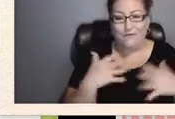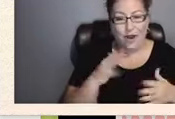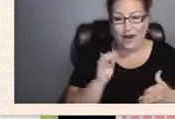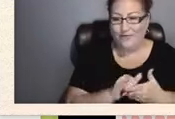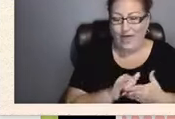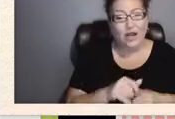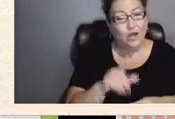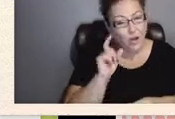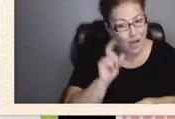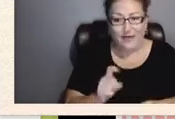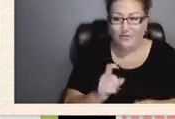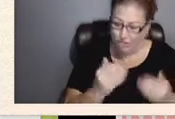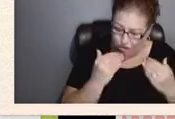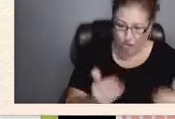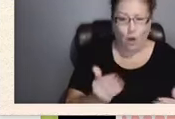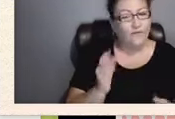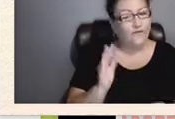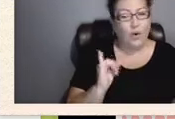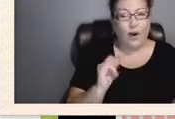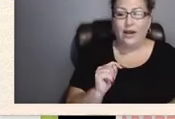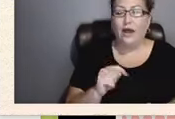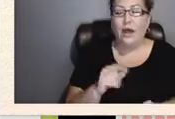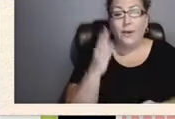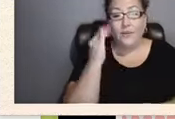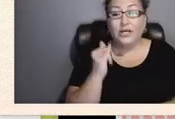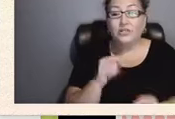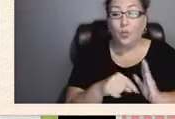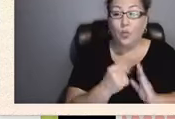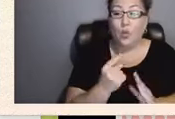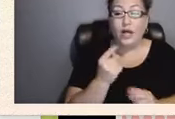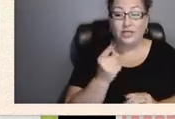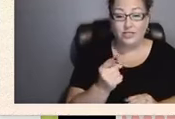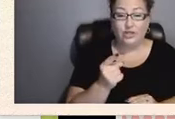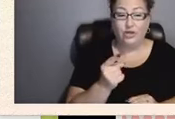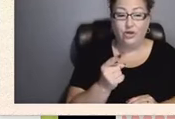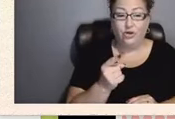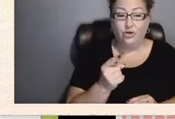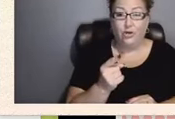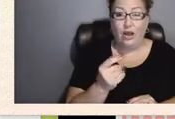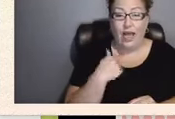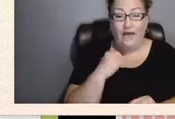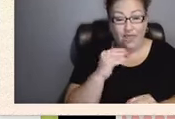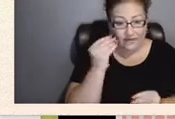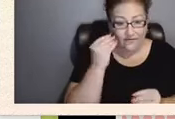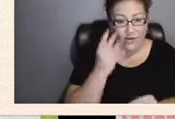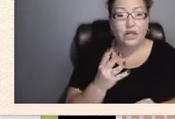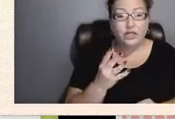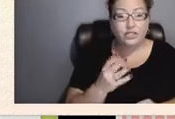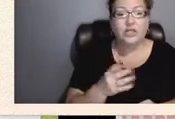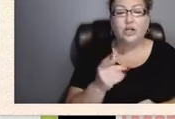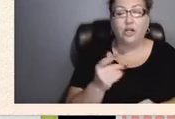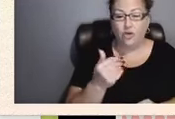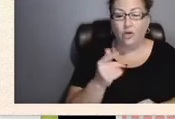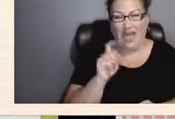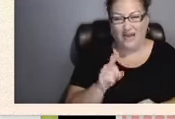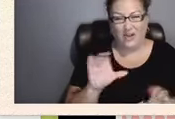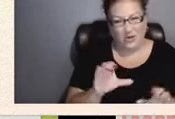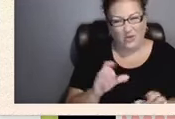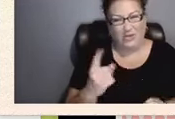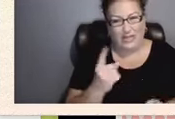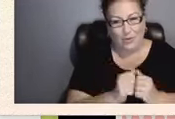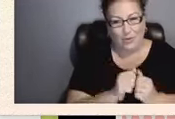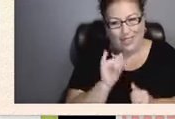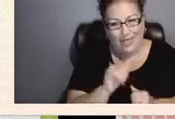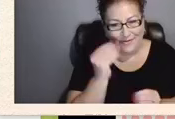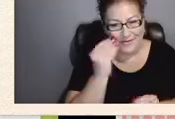to go for it, because once you arm yourself with that information, you have to do something with it. Make sure that